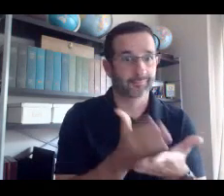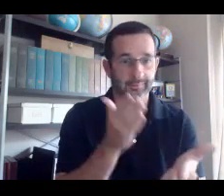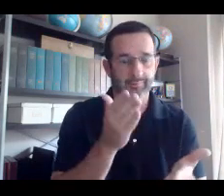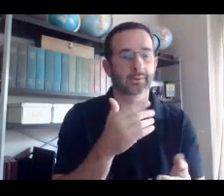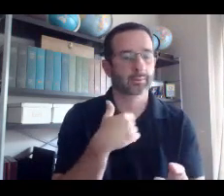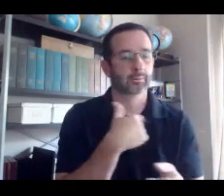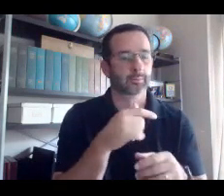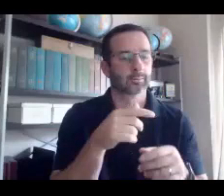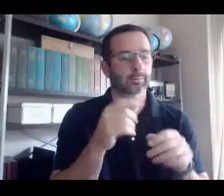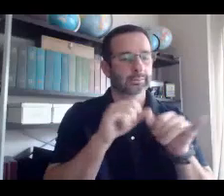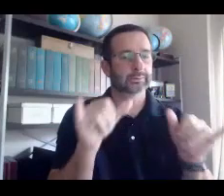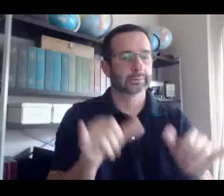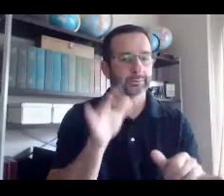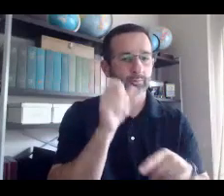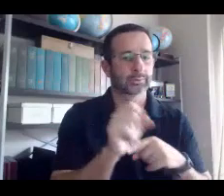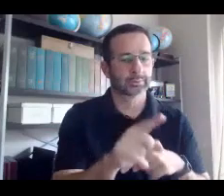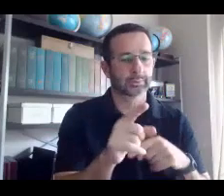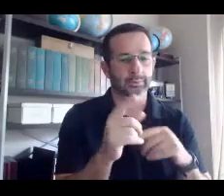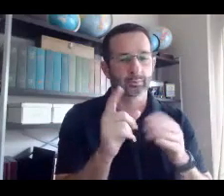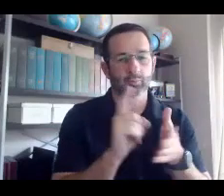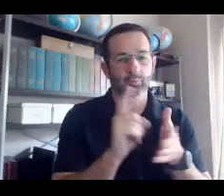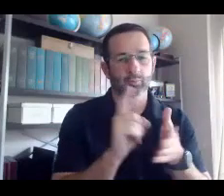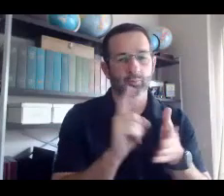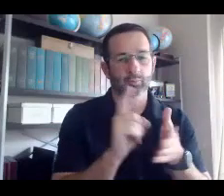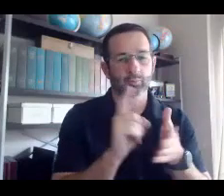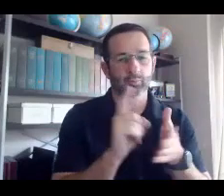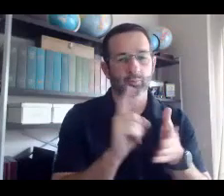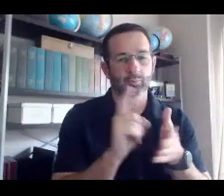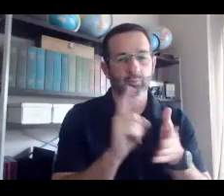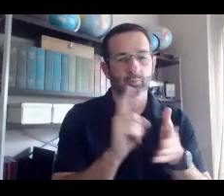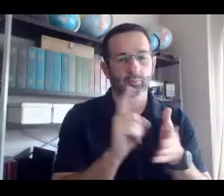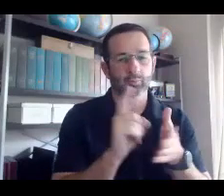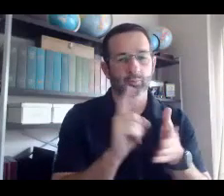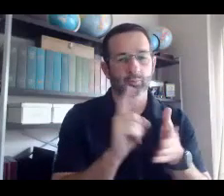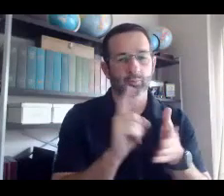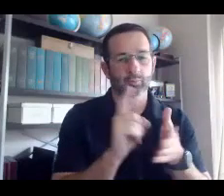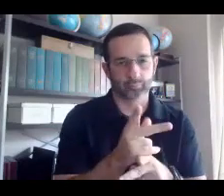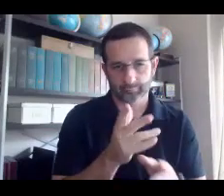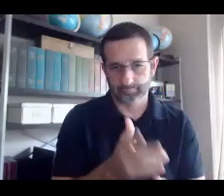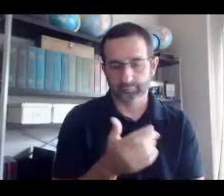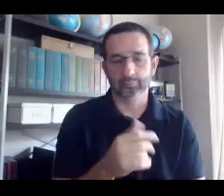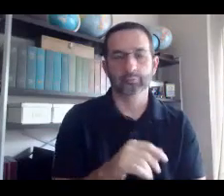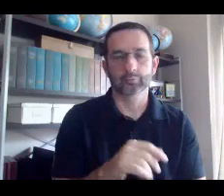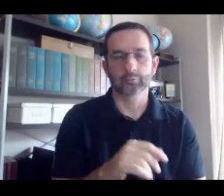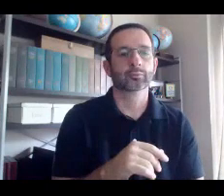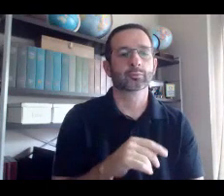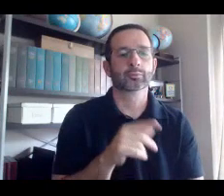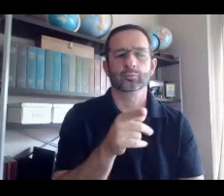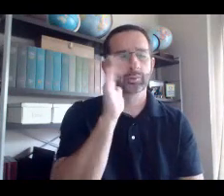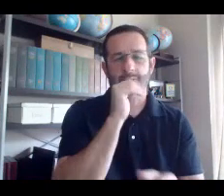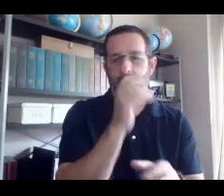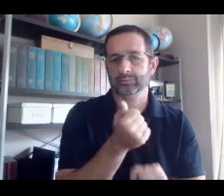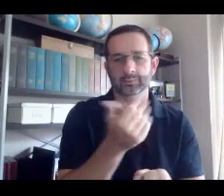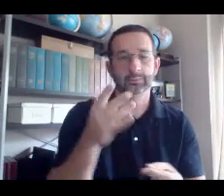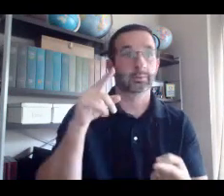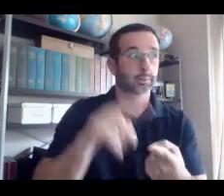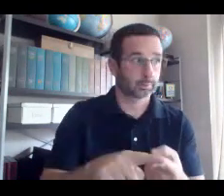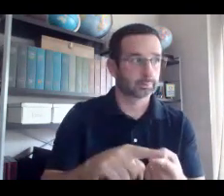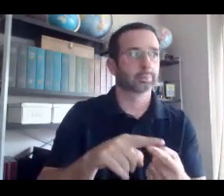Now, if the service has not been verified, the system will automatically trigger another email that is sent over